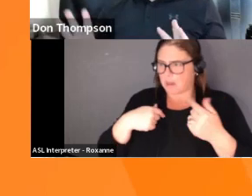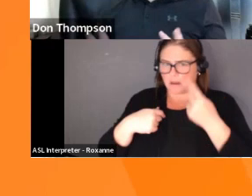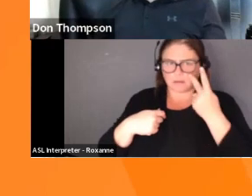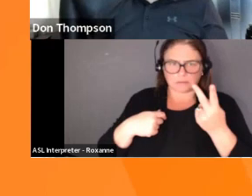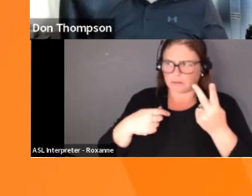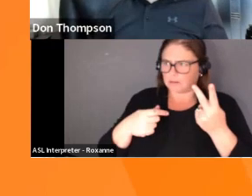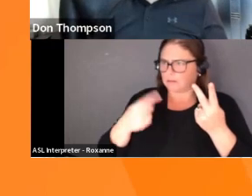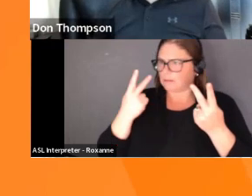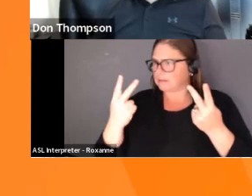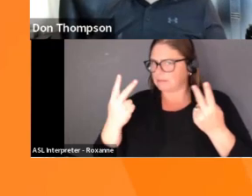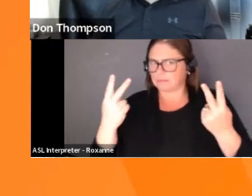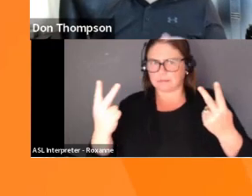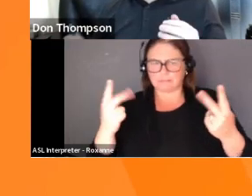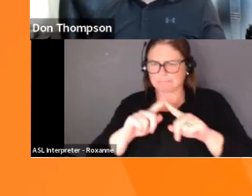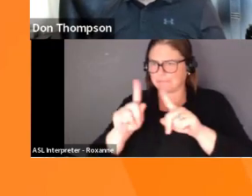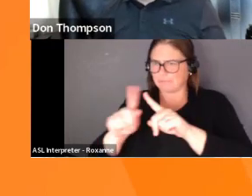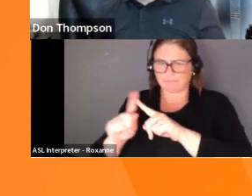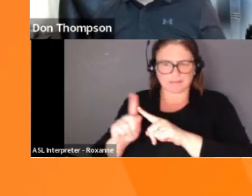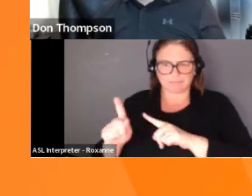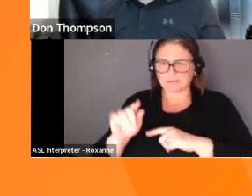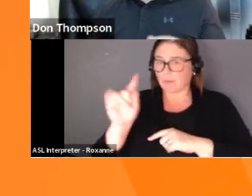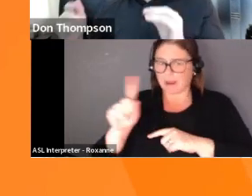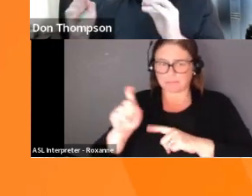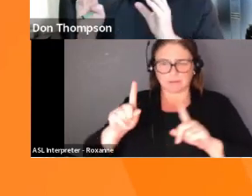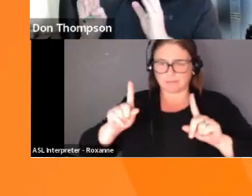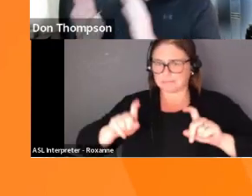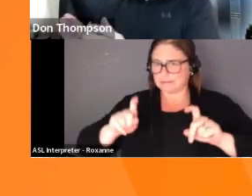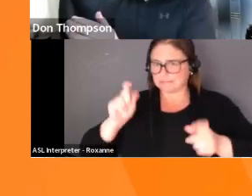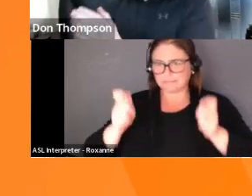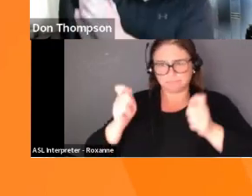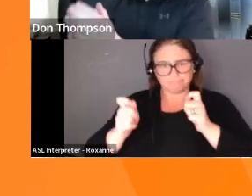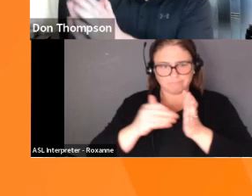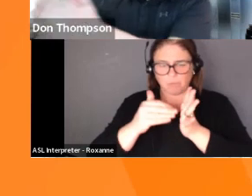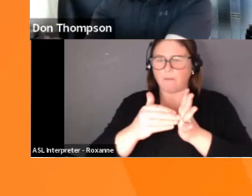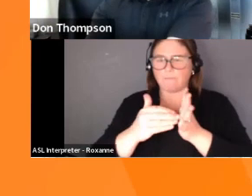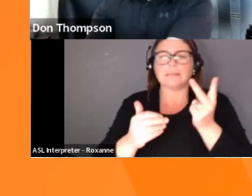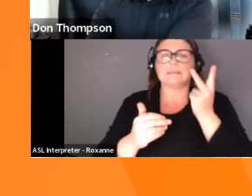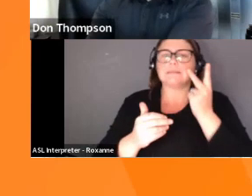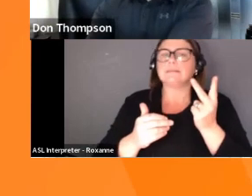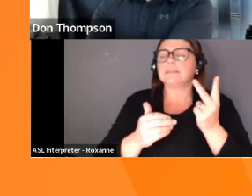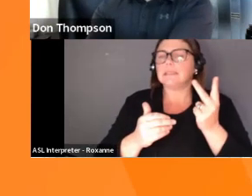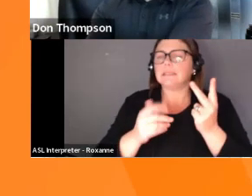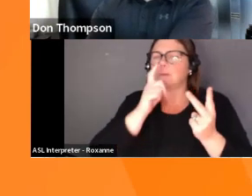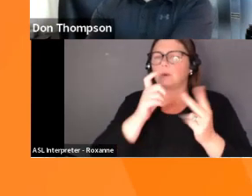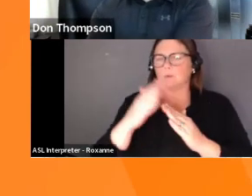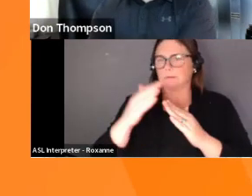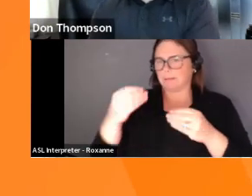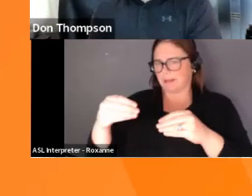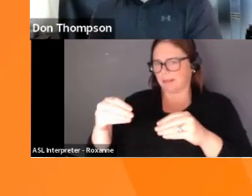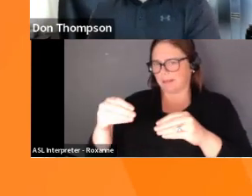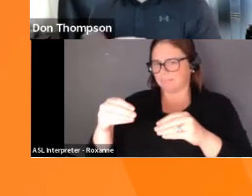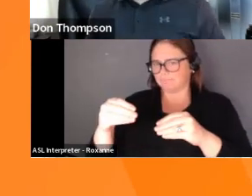A/B testing that Amazon is doing all the time to see who's going to get the most sales.